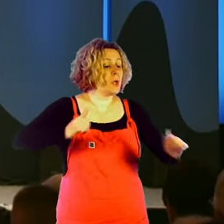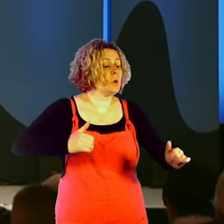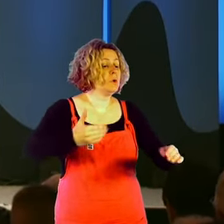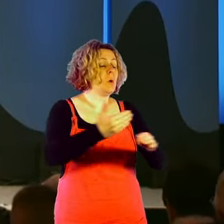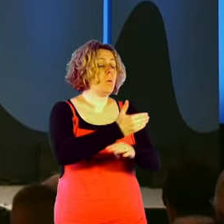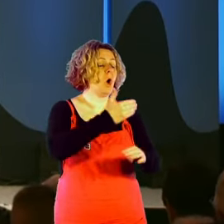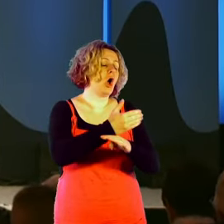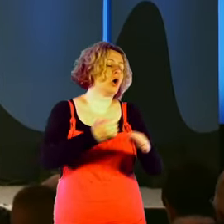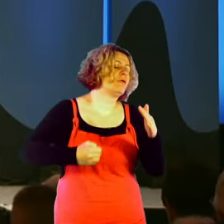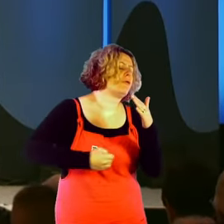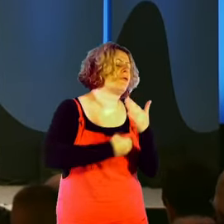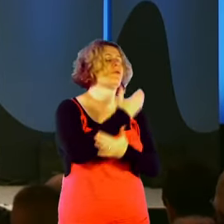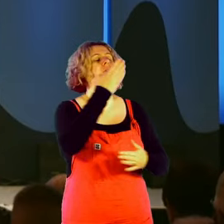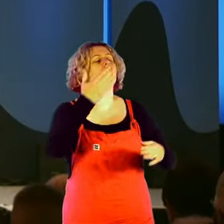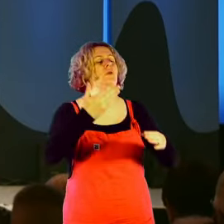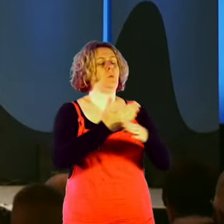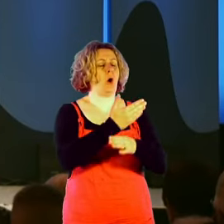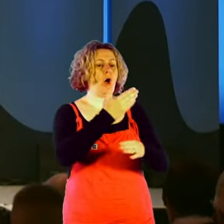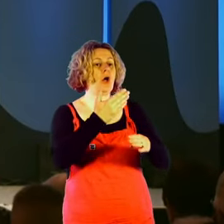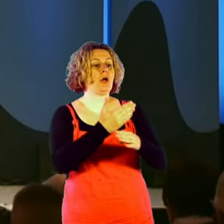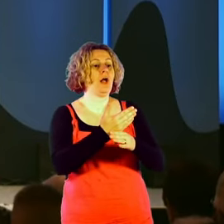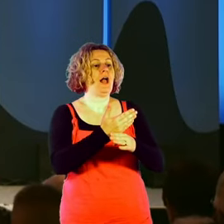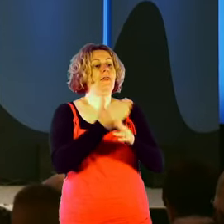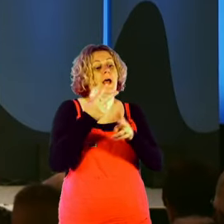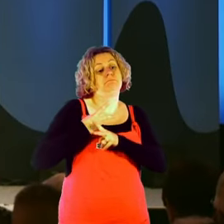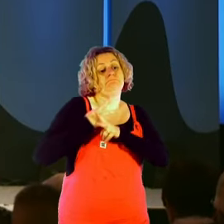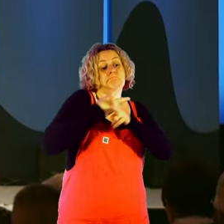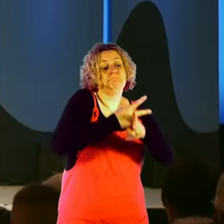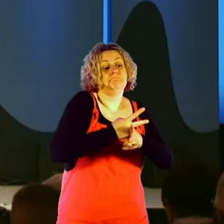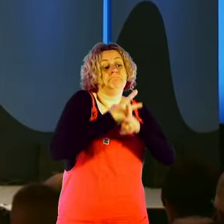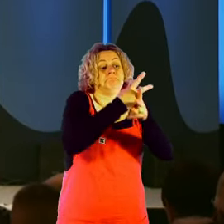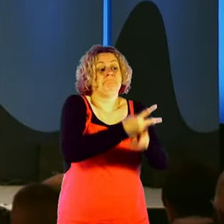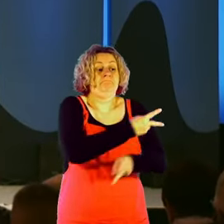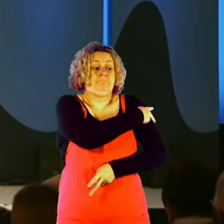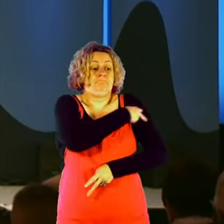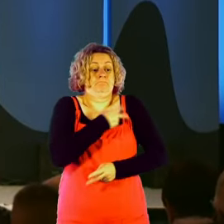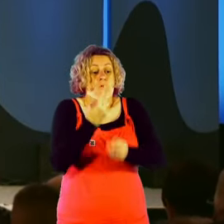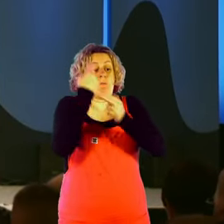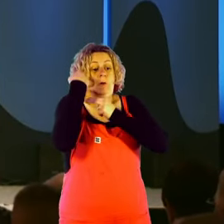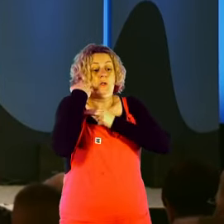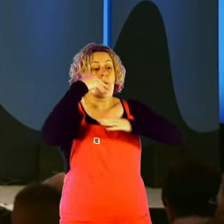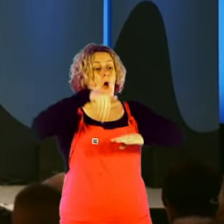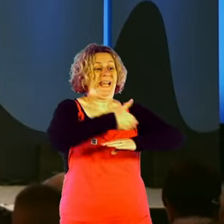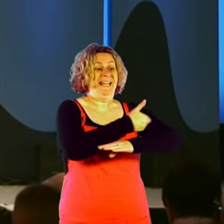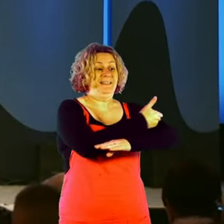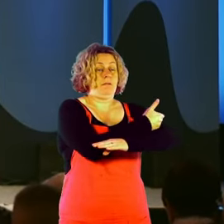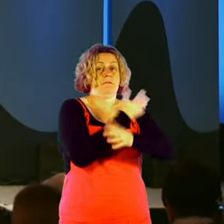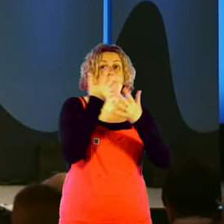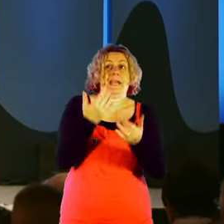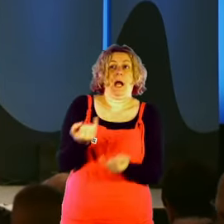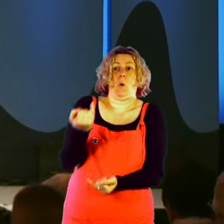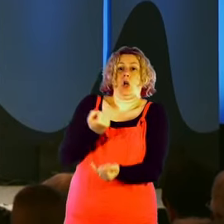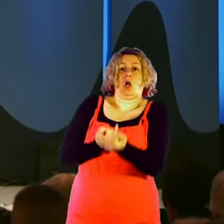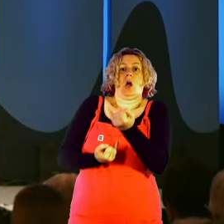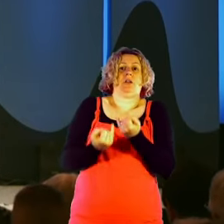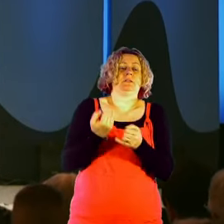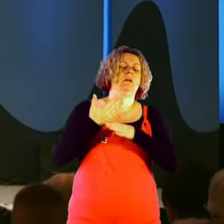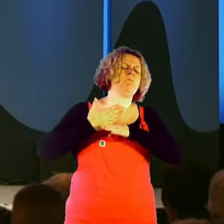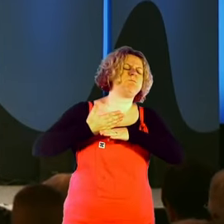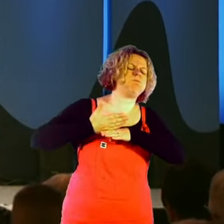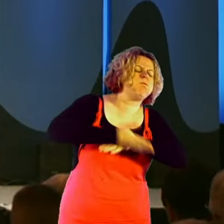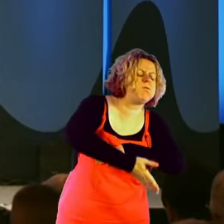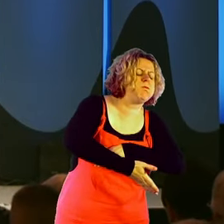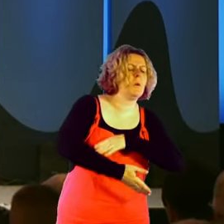painful, hard labor. It will be hard to produce enough food to eat. It will be hard to